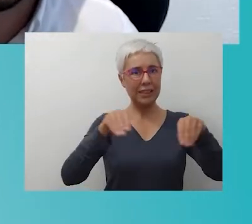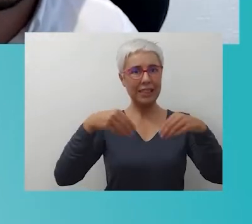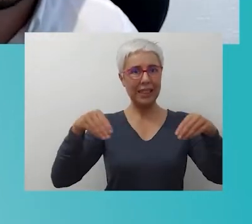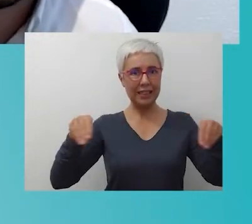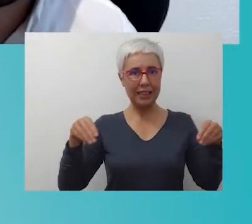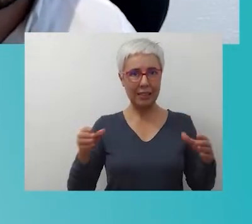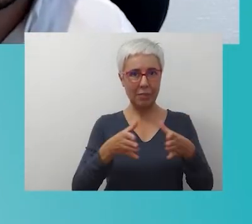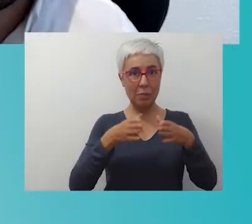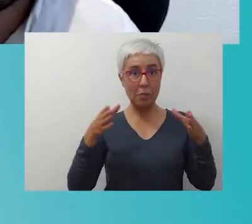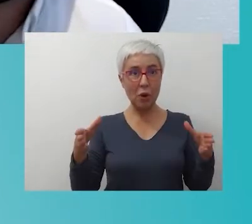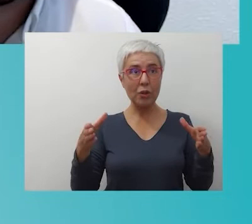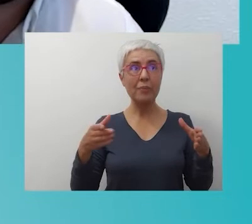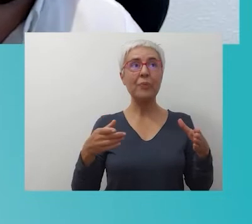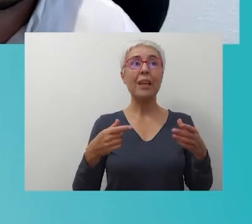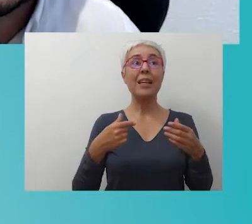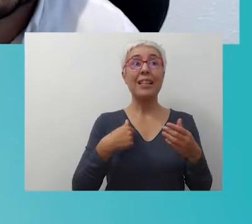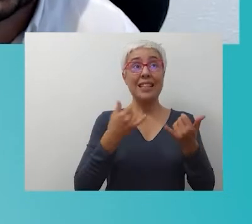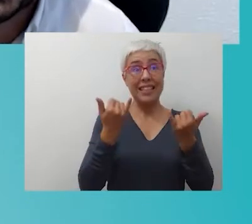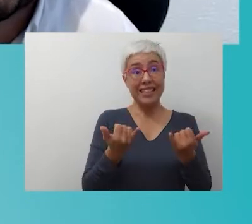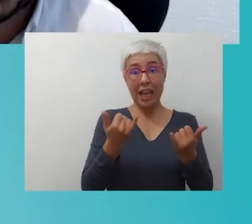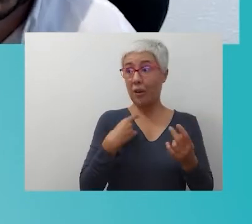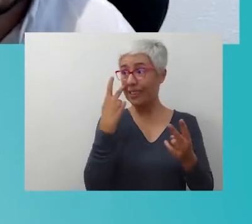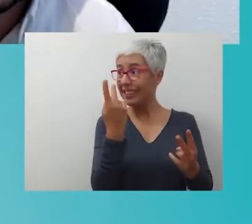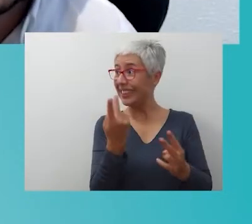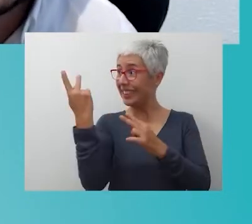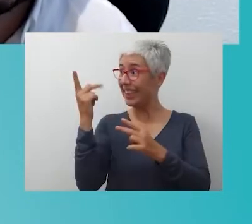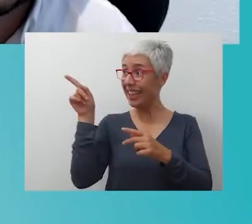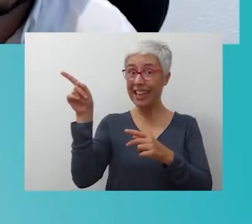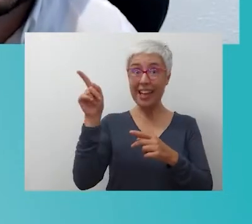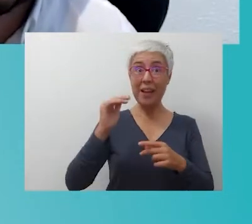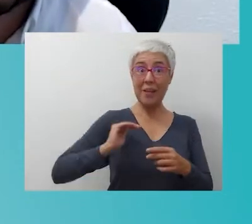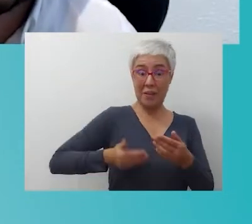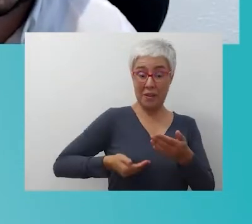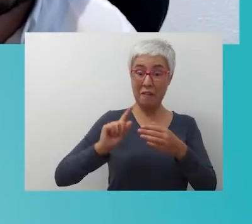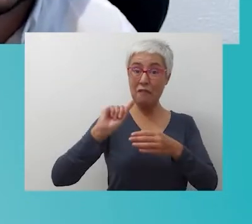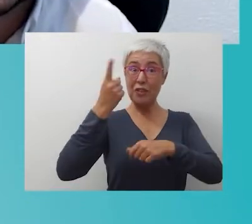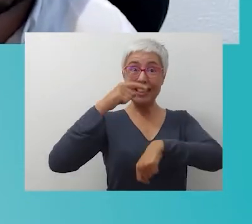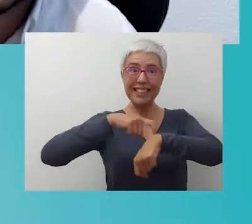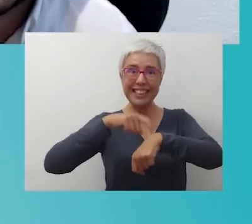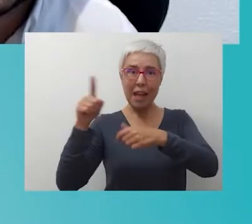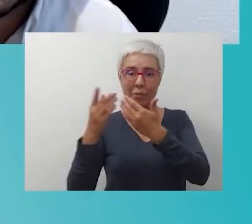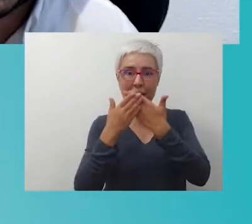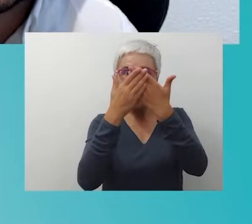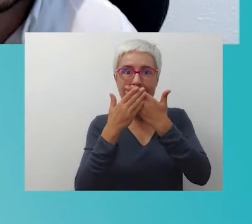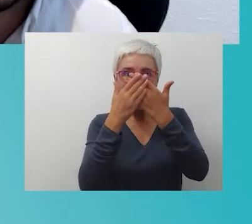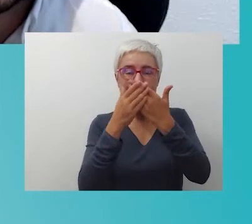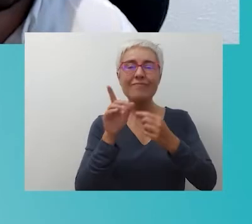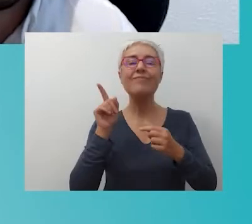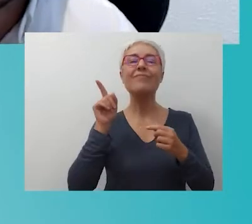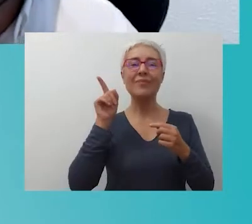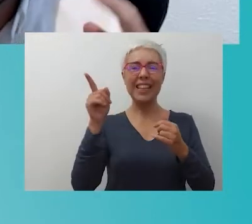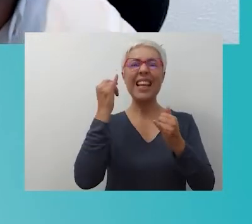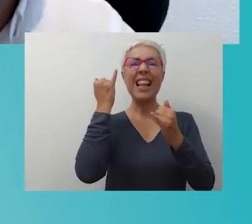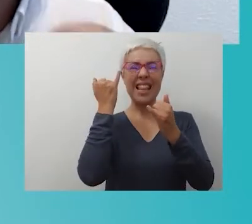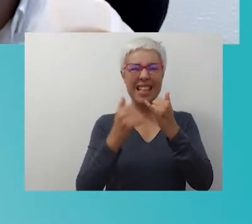capacity. We always love to finish showing Vega, using Be My Vega for her first time. And that day